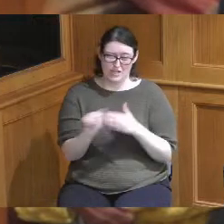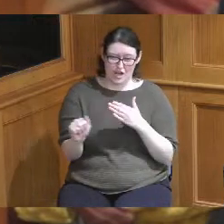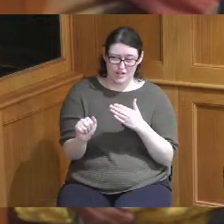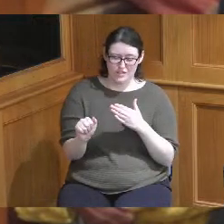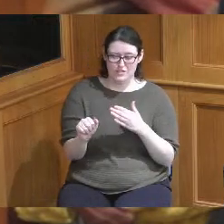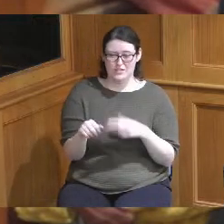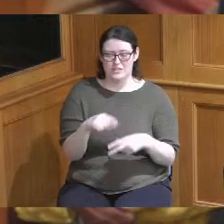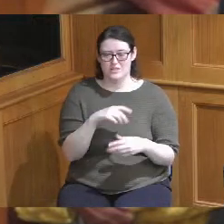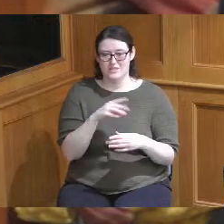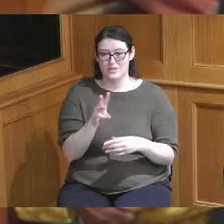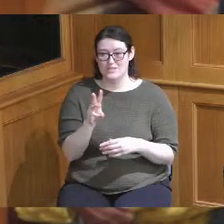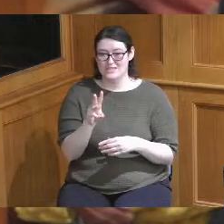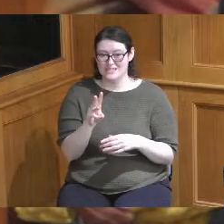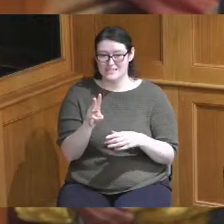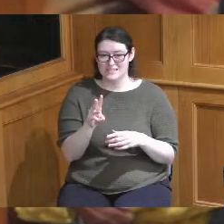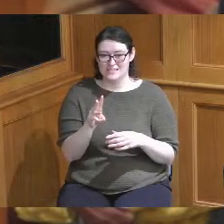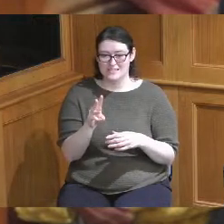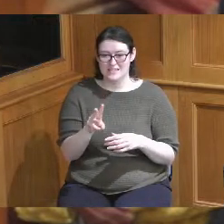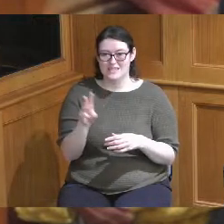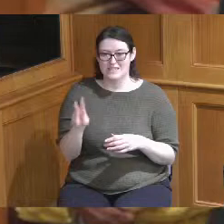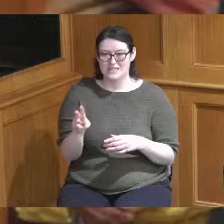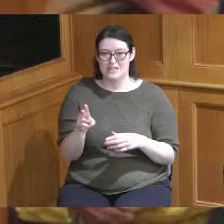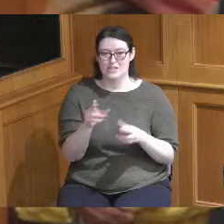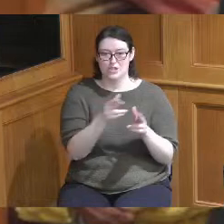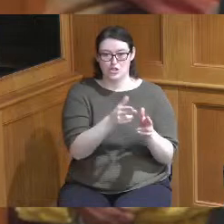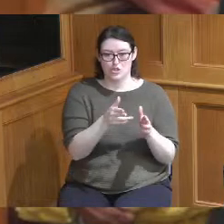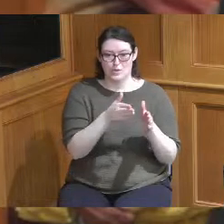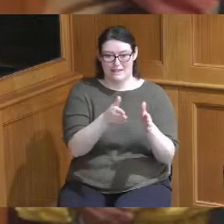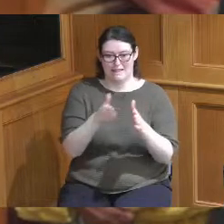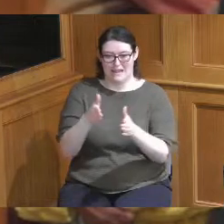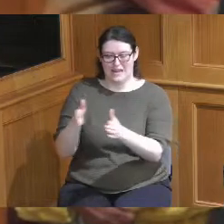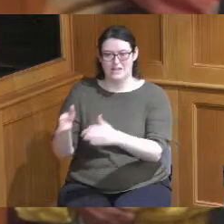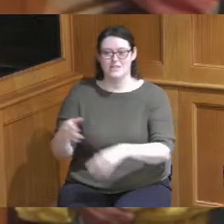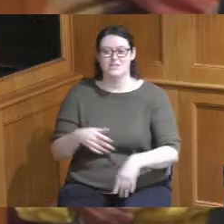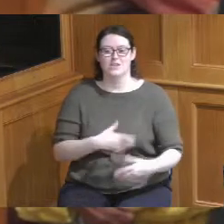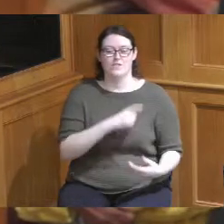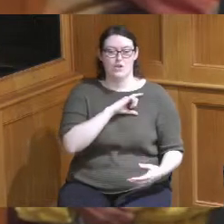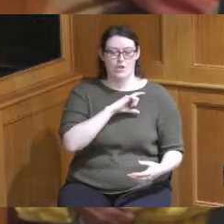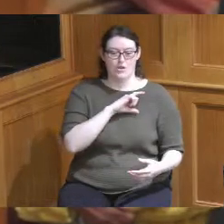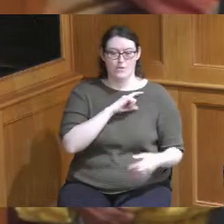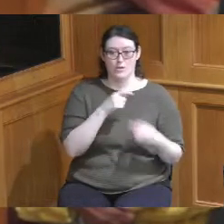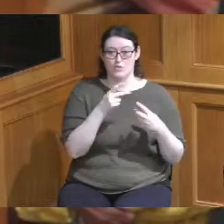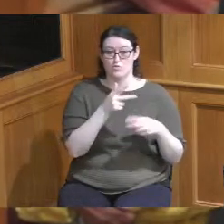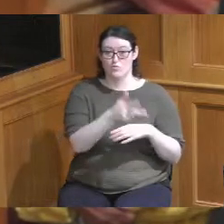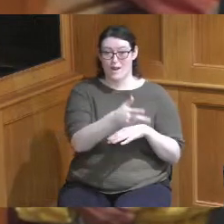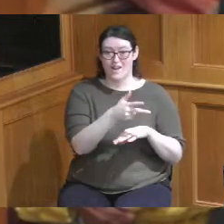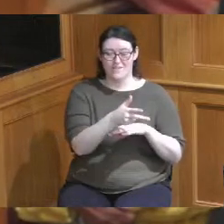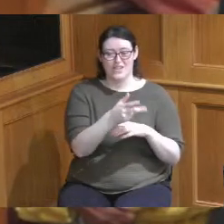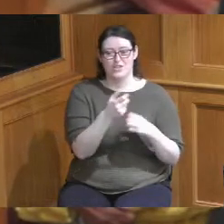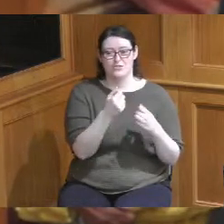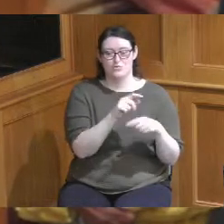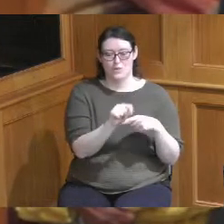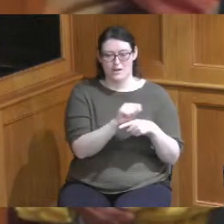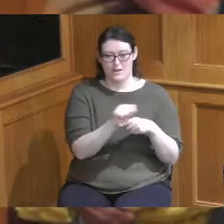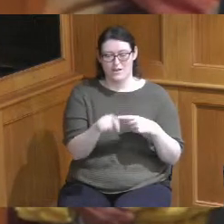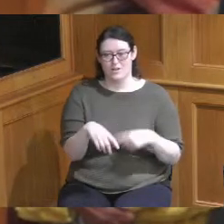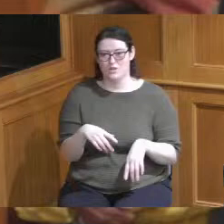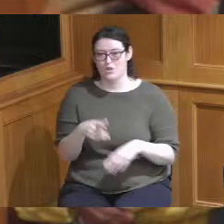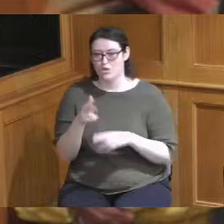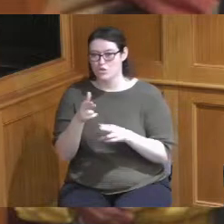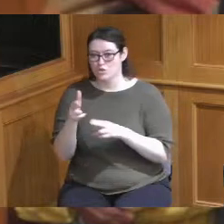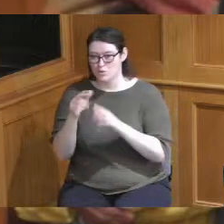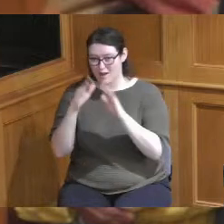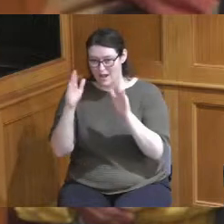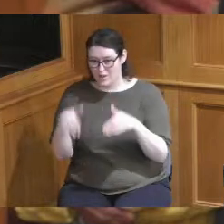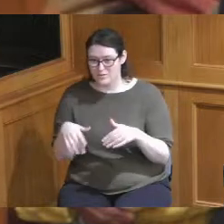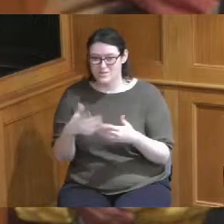includes expansion to 66 shooting lanes, facilities for law enforcement driving training, shoot houses for designed for teaching